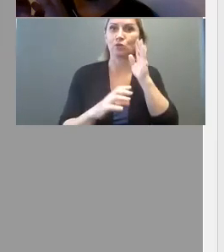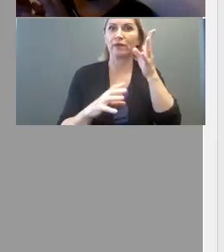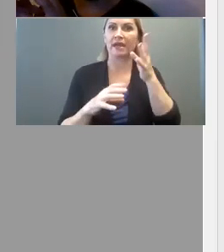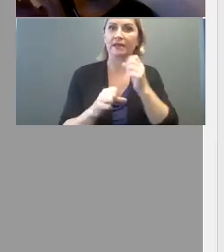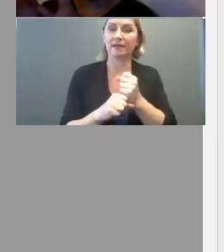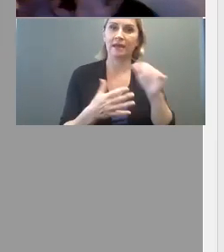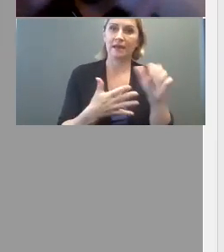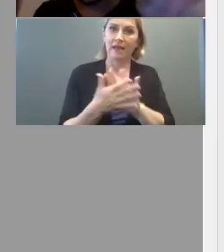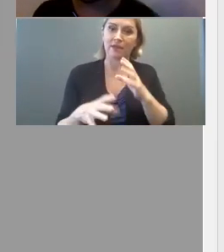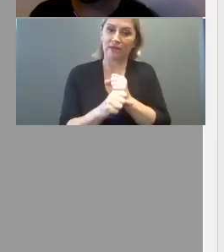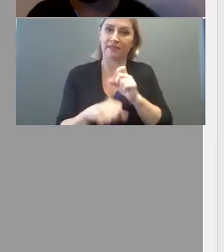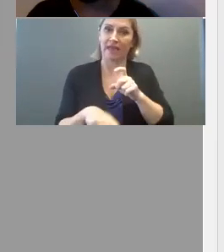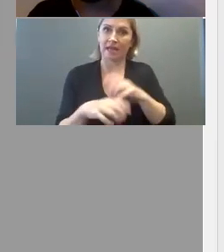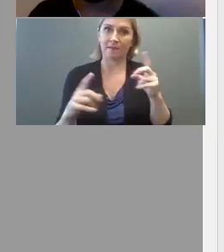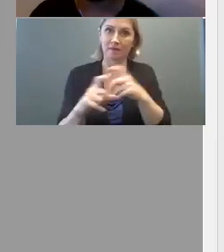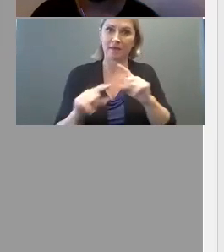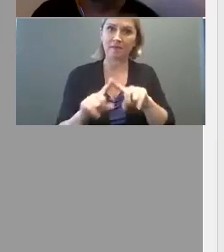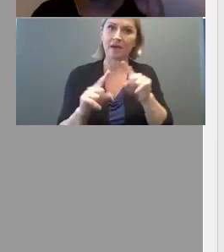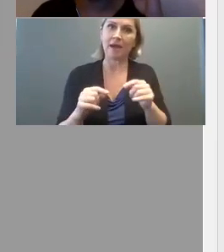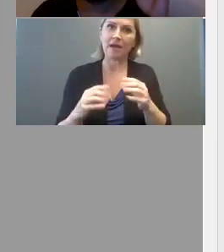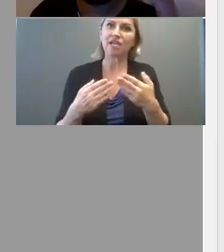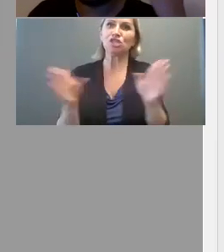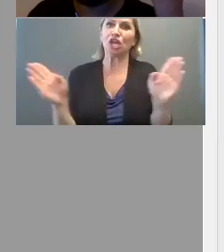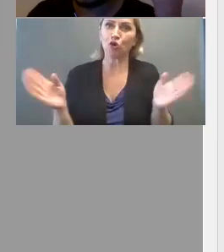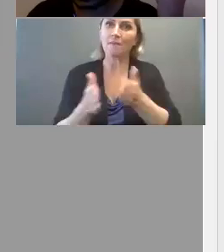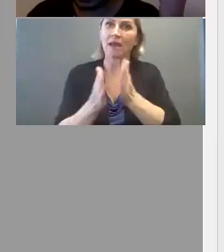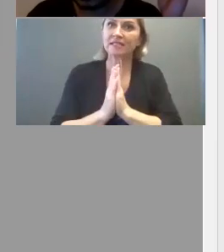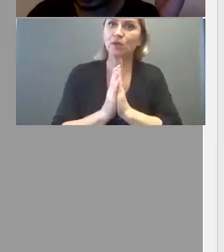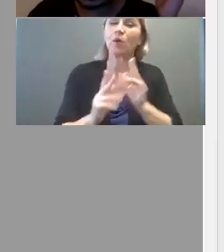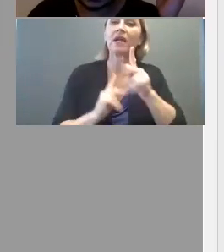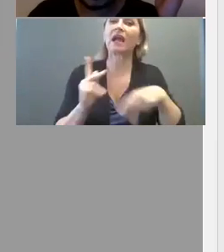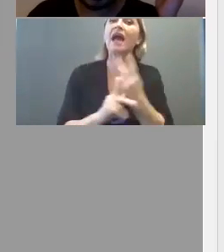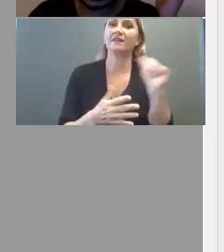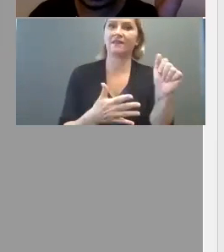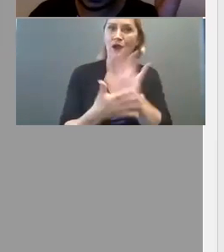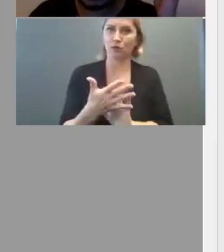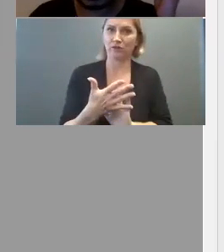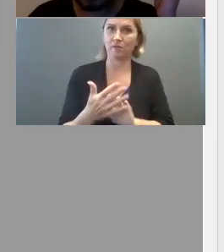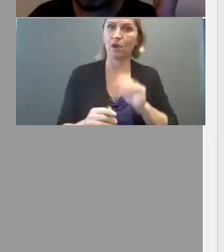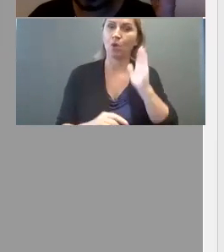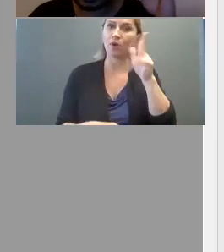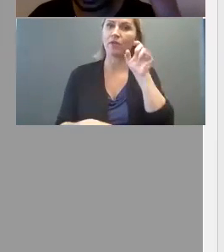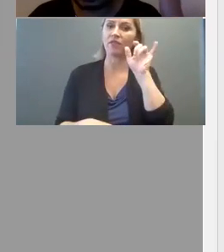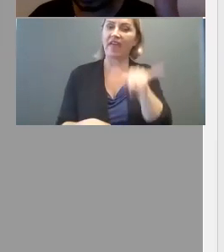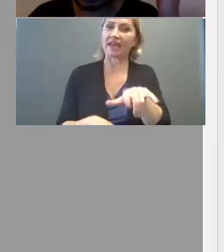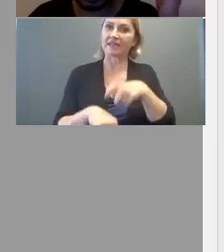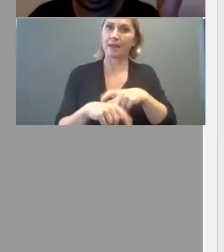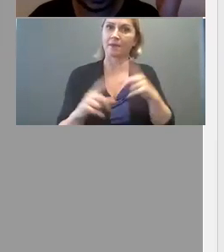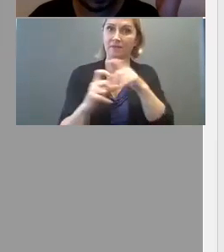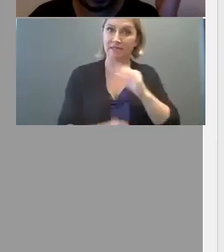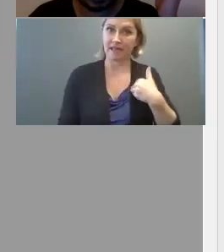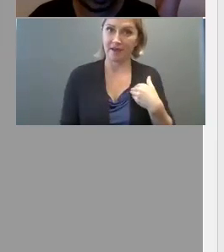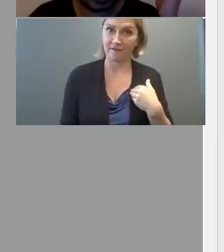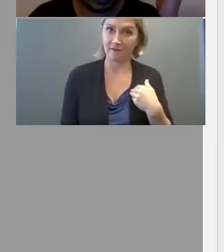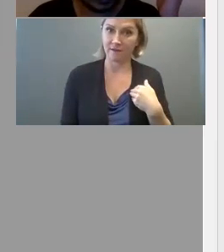time complexity for this. But now I'm just in general asking, what type of algorithm would this time complexity have, like, look